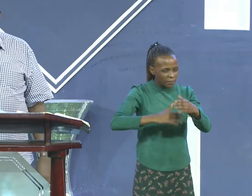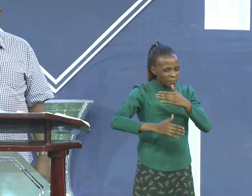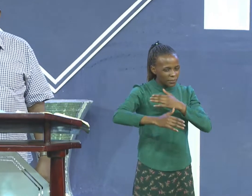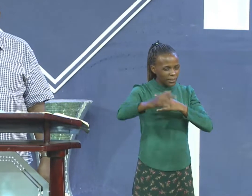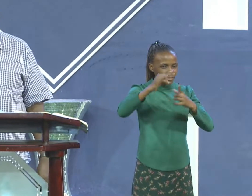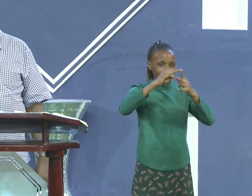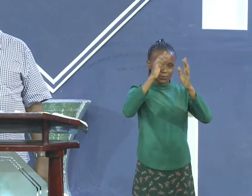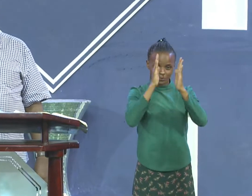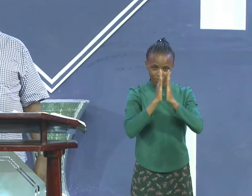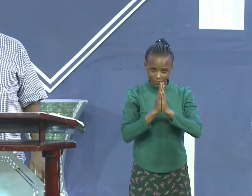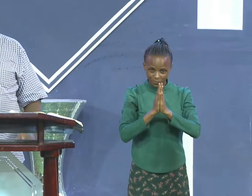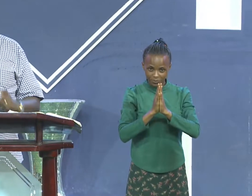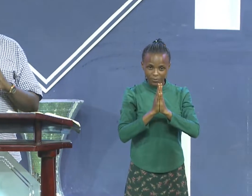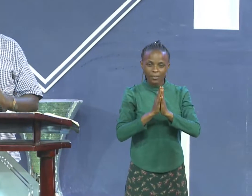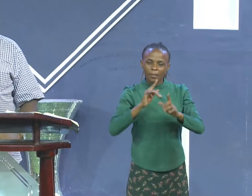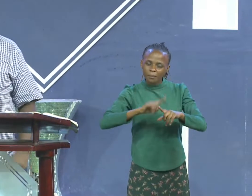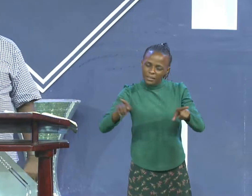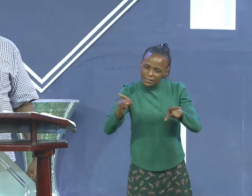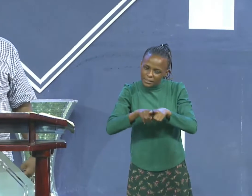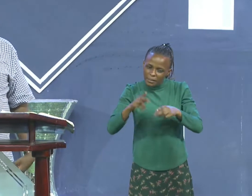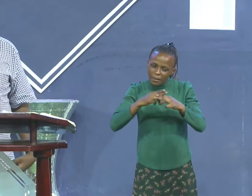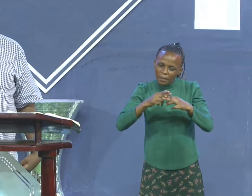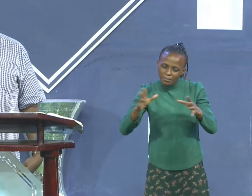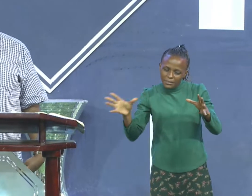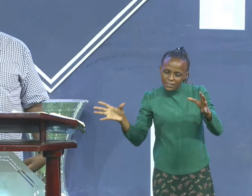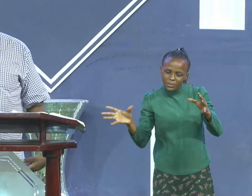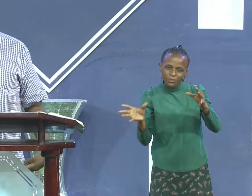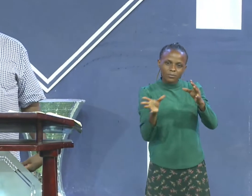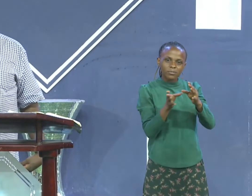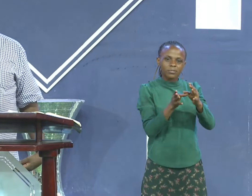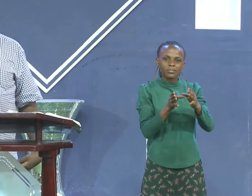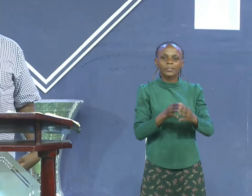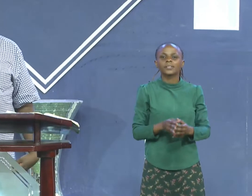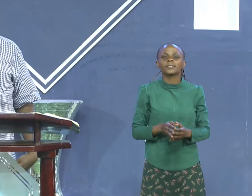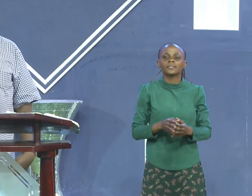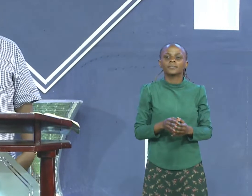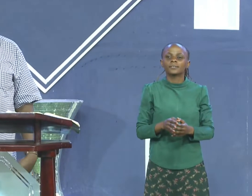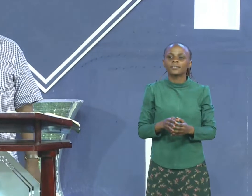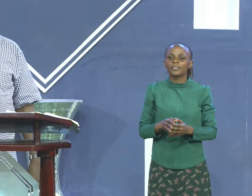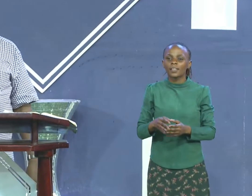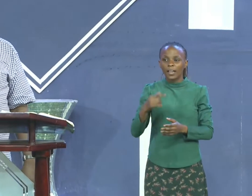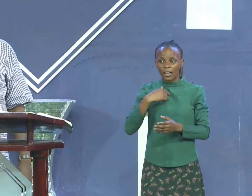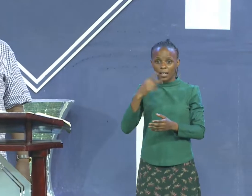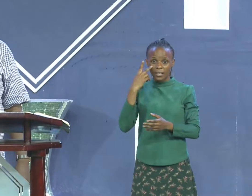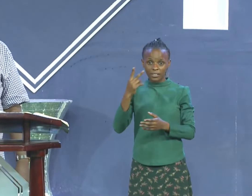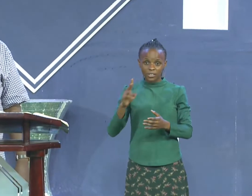going to get a time to pray. But as I draw towards the conclusion, I saw